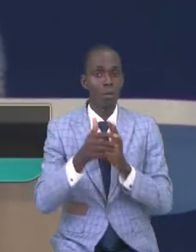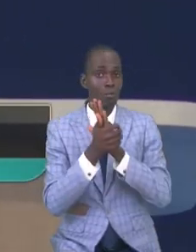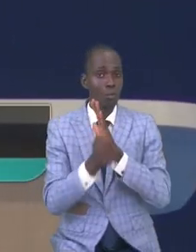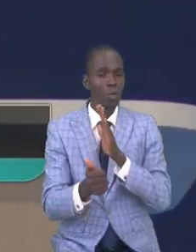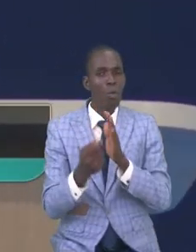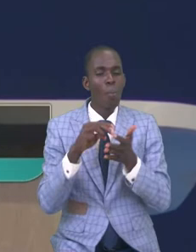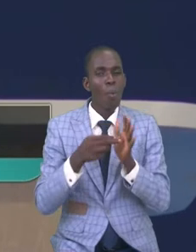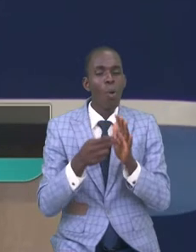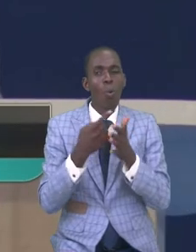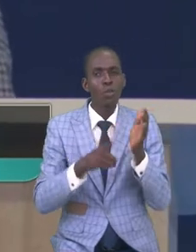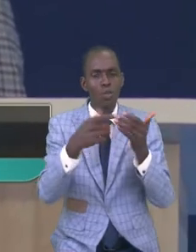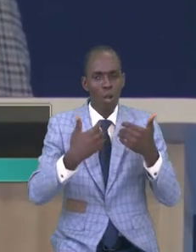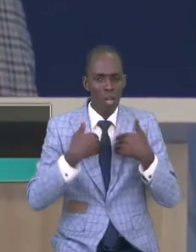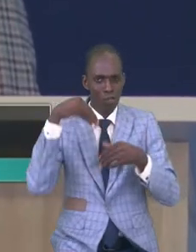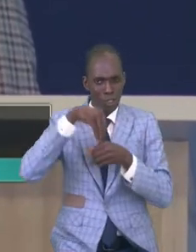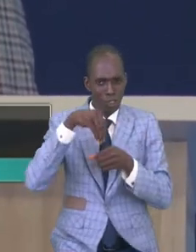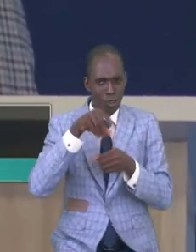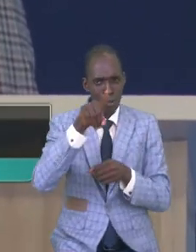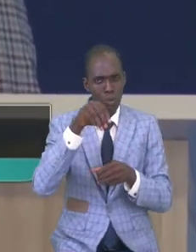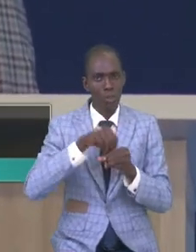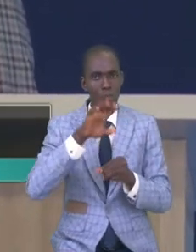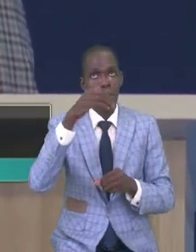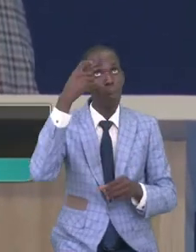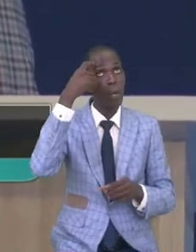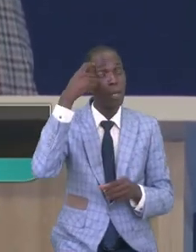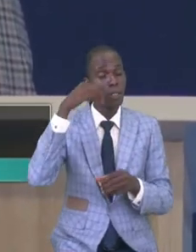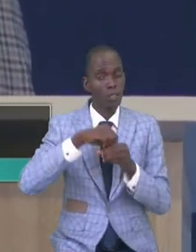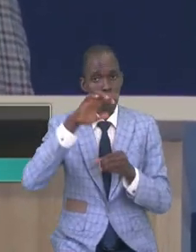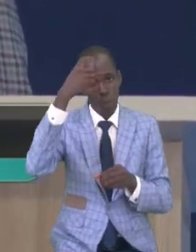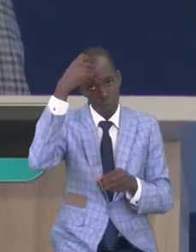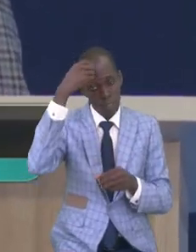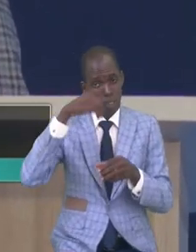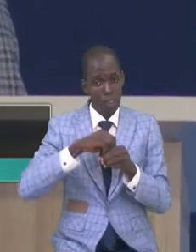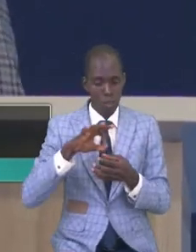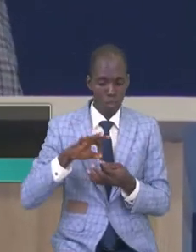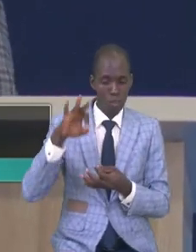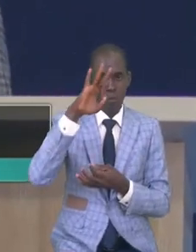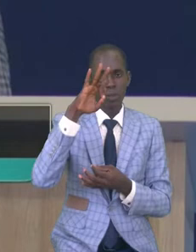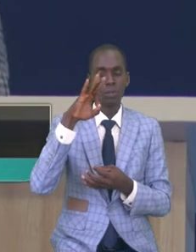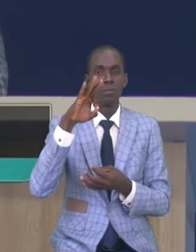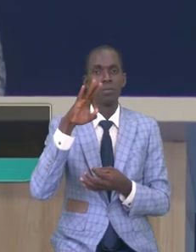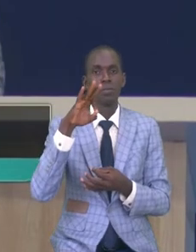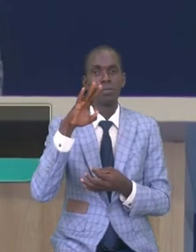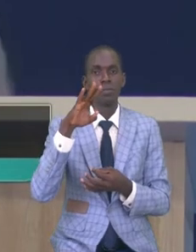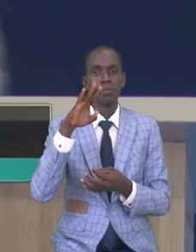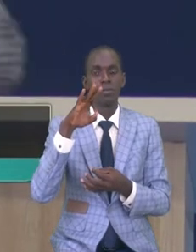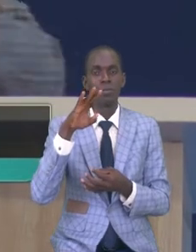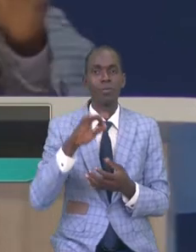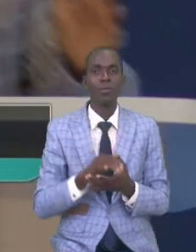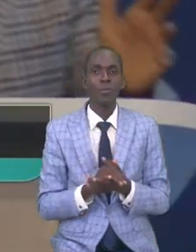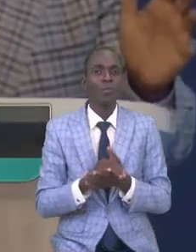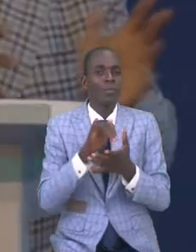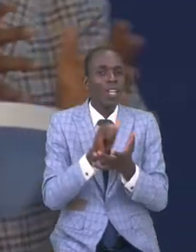your brain, in your mind, in your spirit, in your guts.